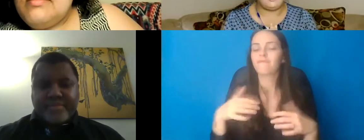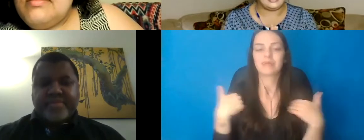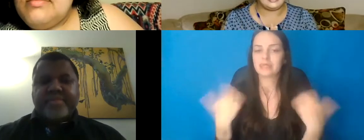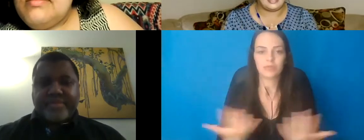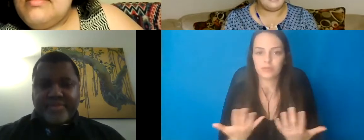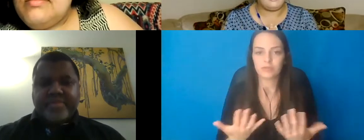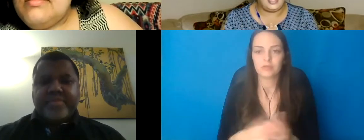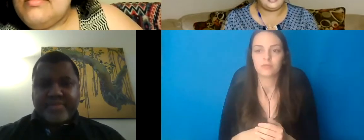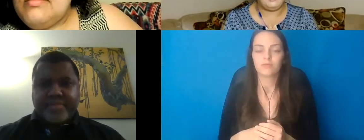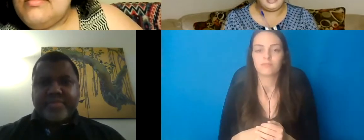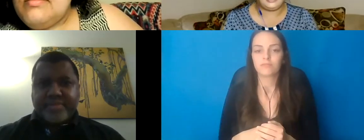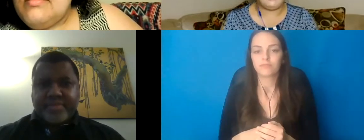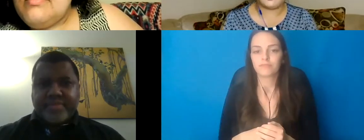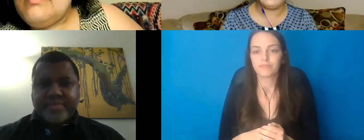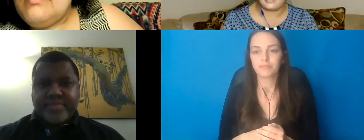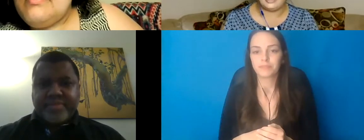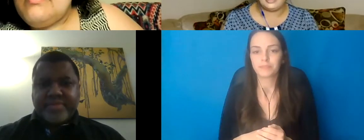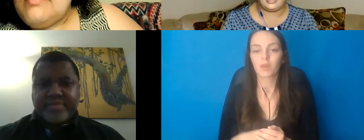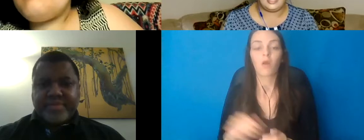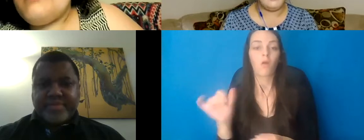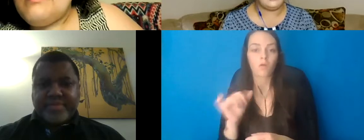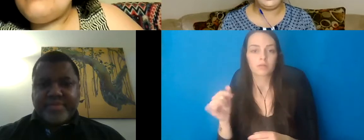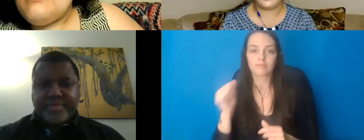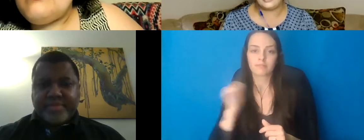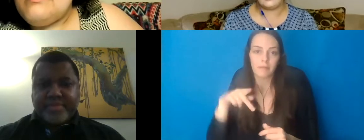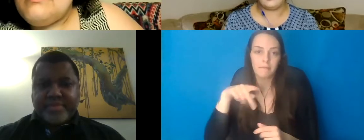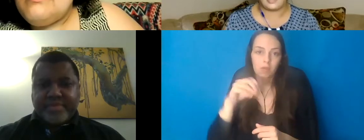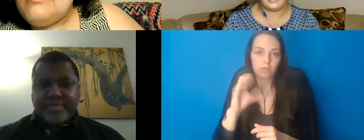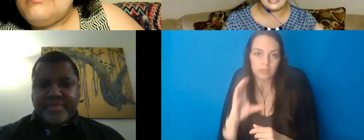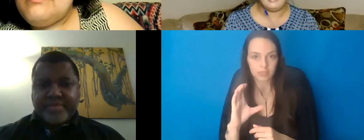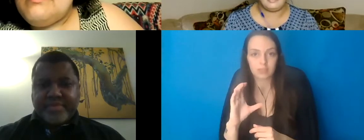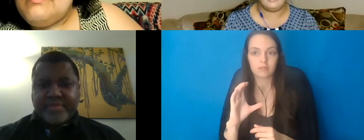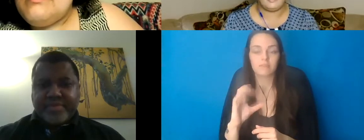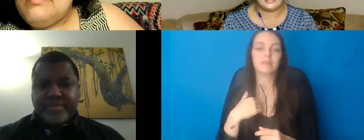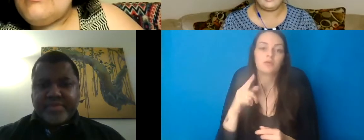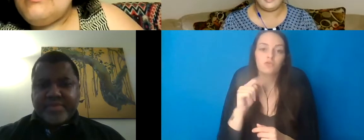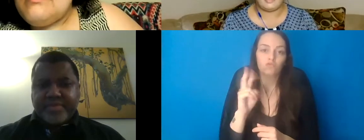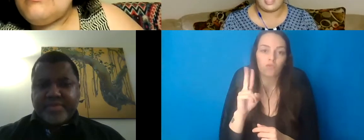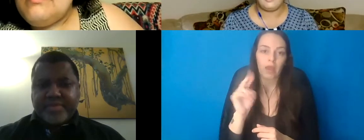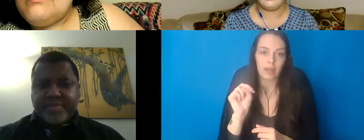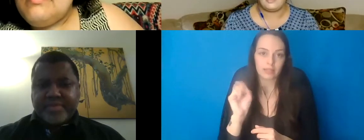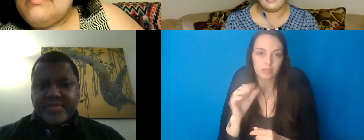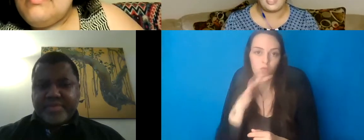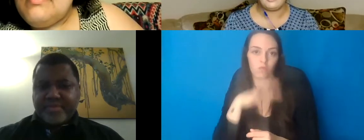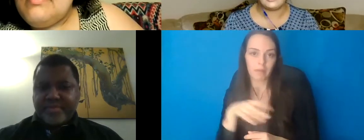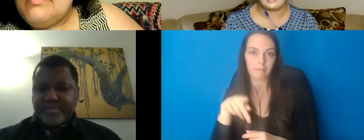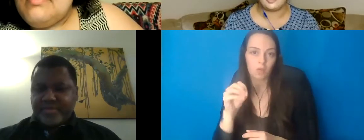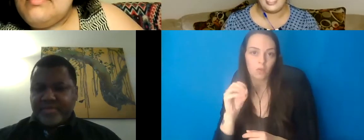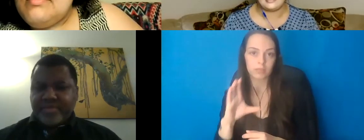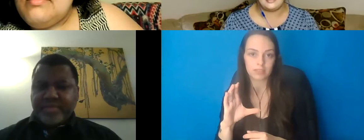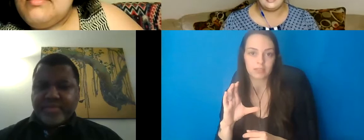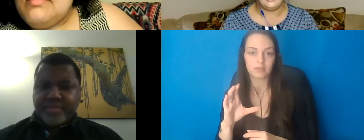and stuff. And then being a person of color, and then being a trans woman of color, like I said before, is that we are